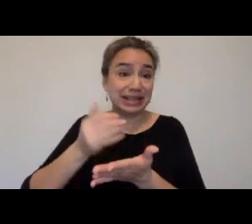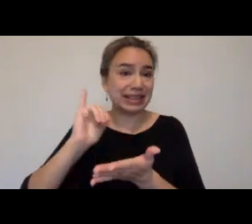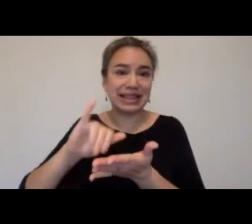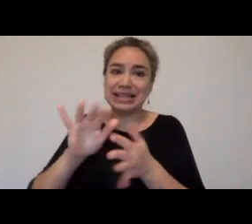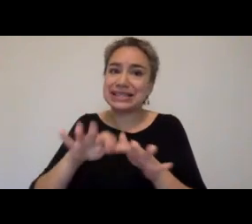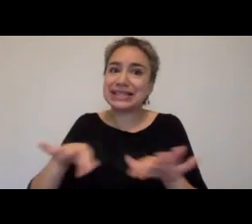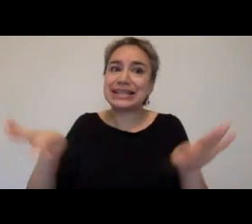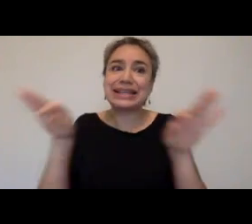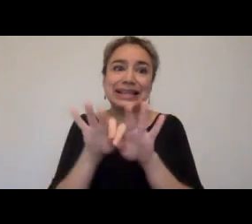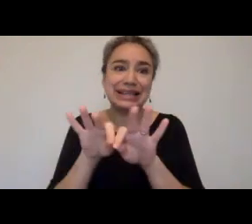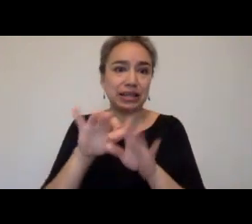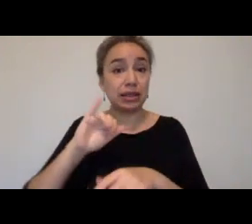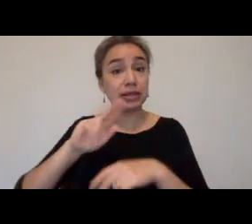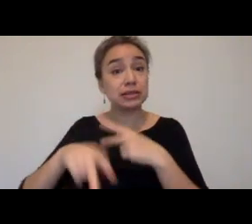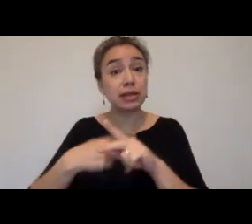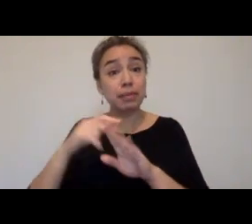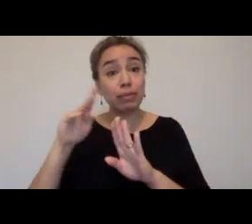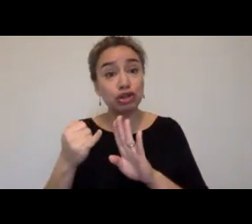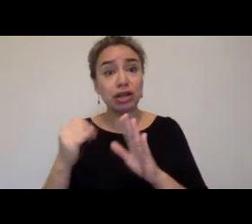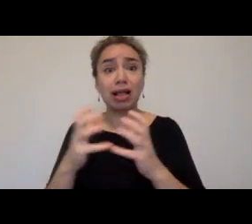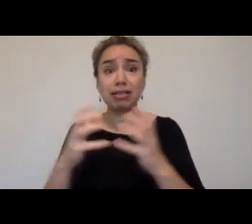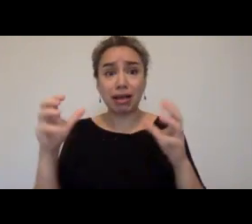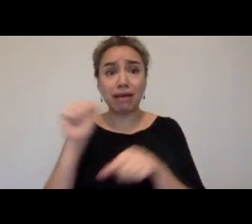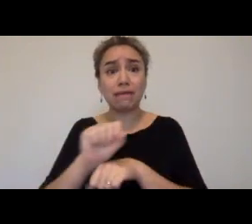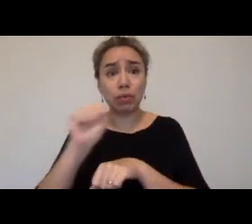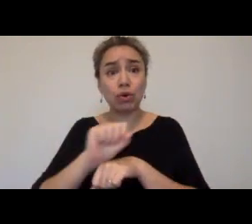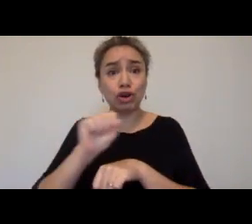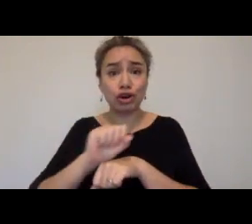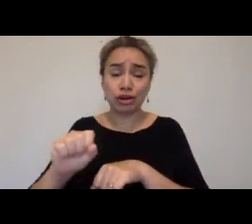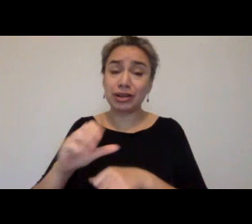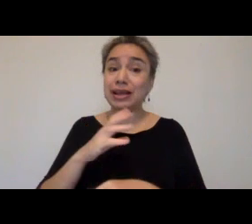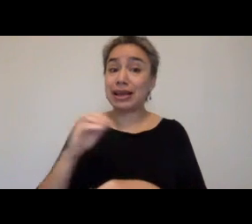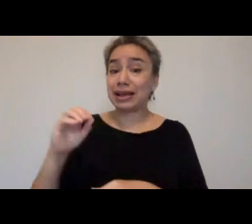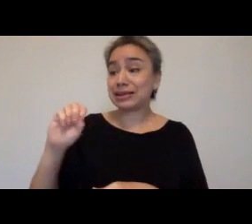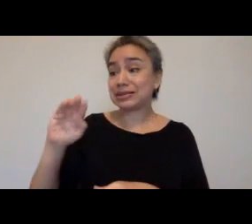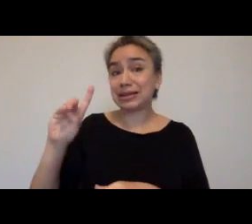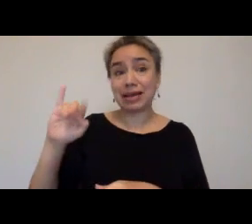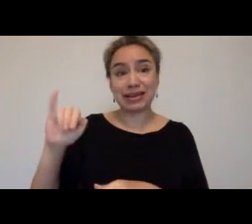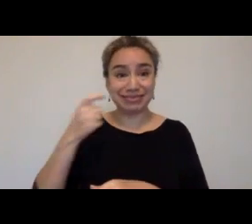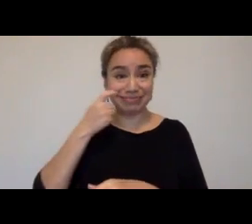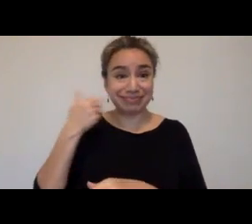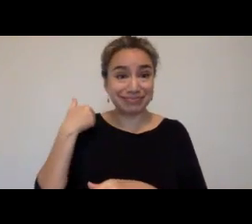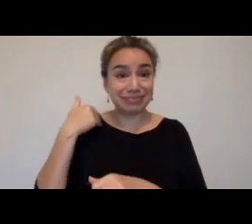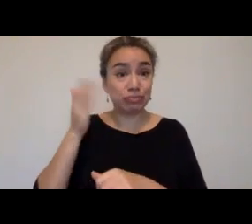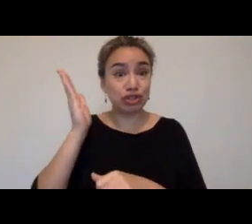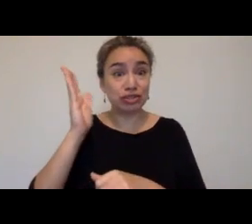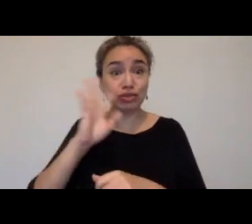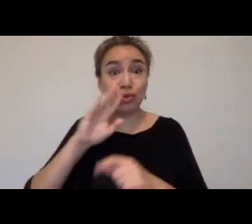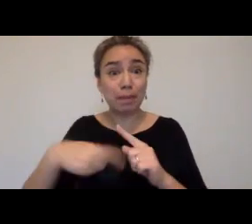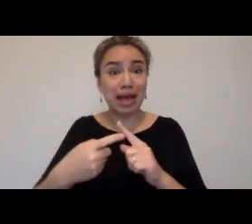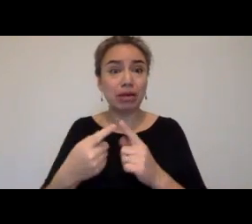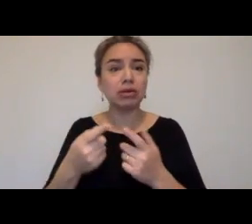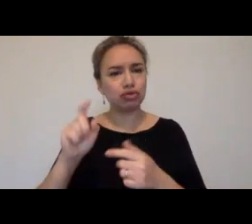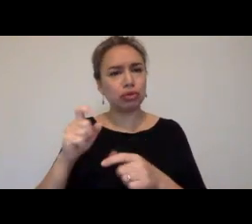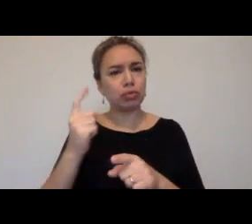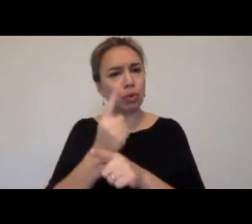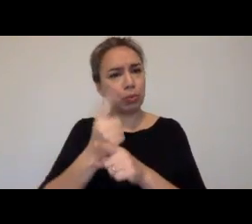of projects can be a lot of work, and as Savi talked about, people who do this work should be appropriately